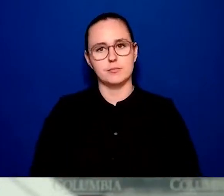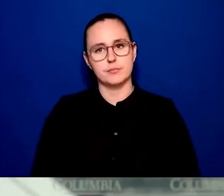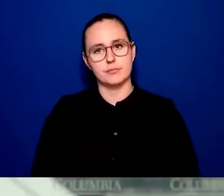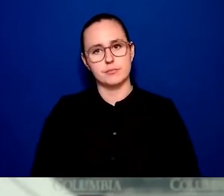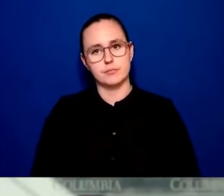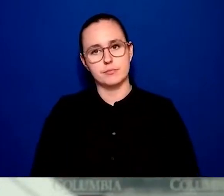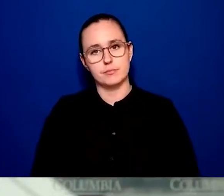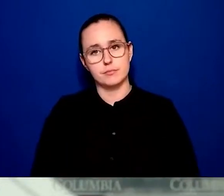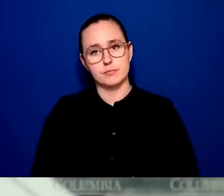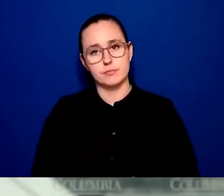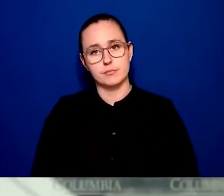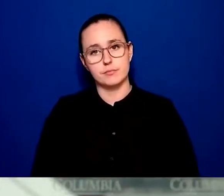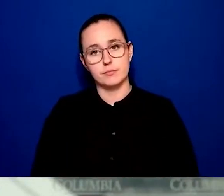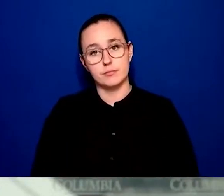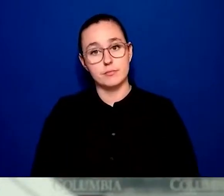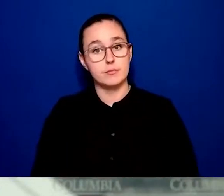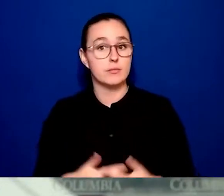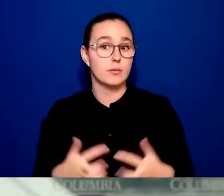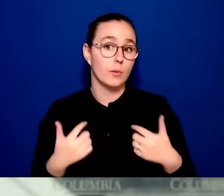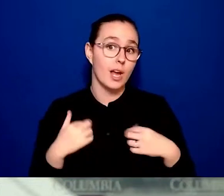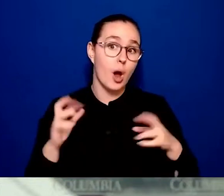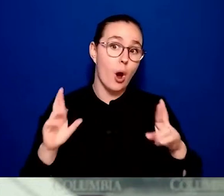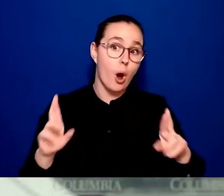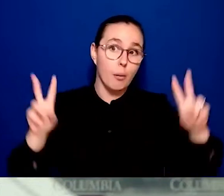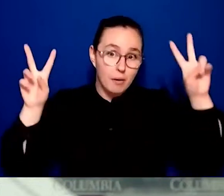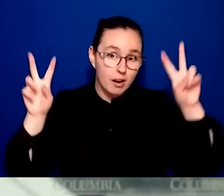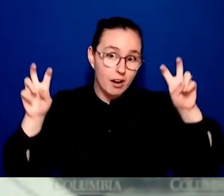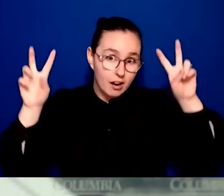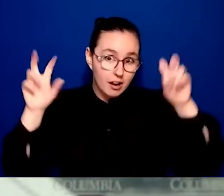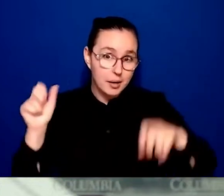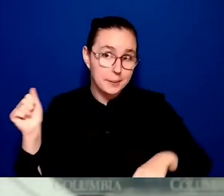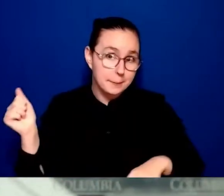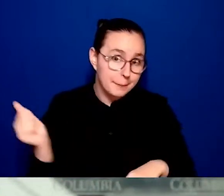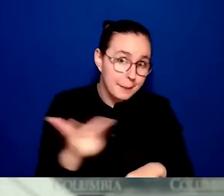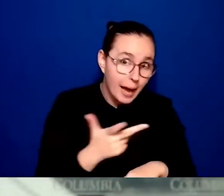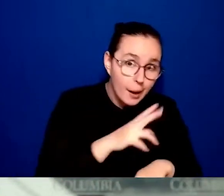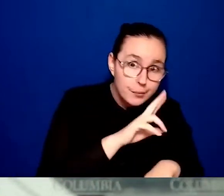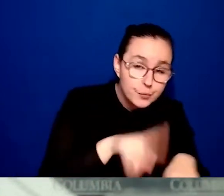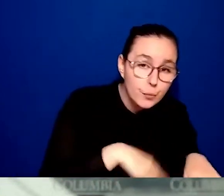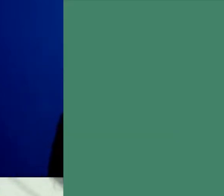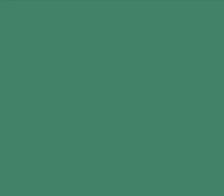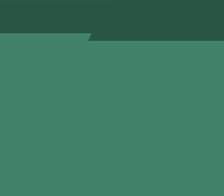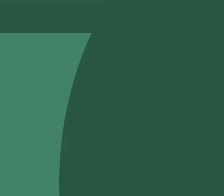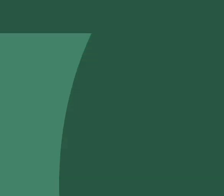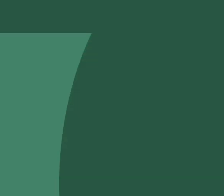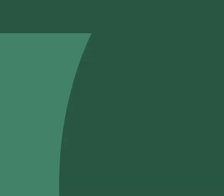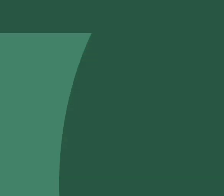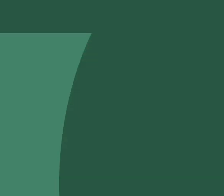primary care system, that all of that will also relieve some of the pressure on BCEHS.